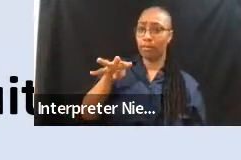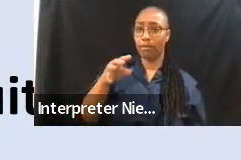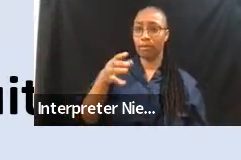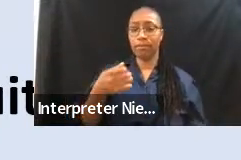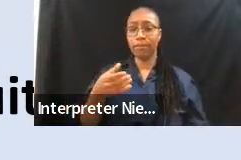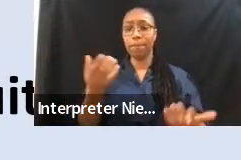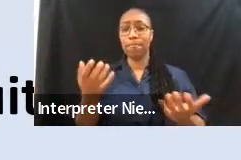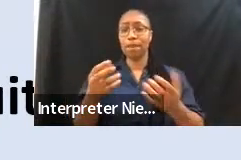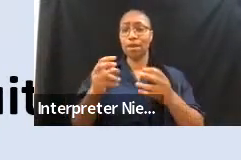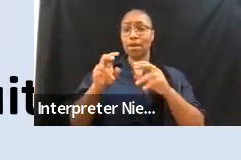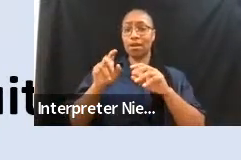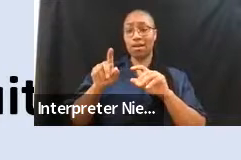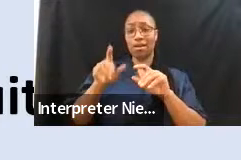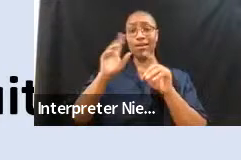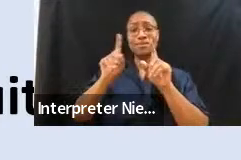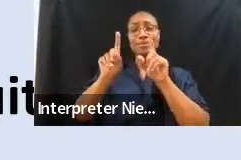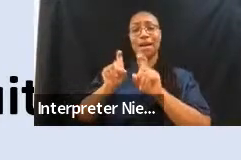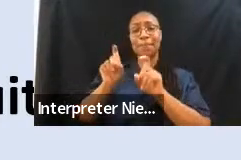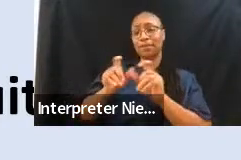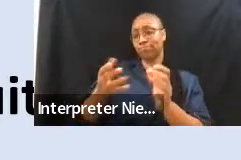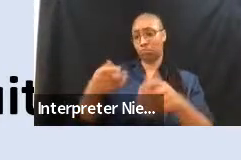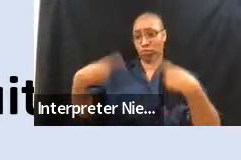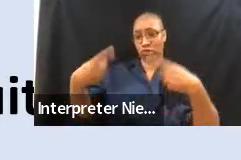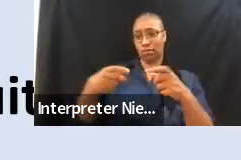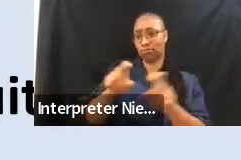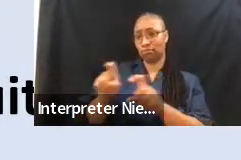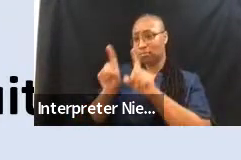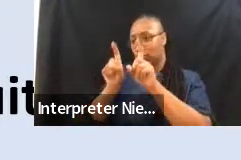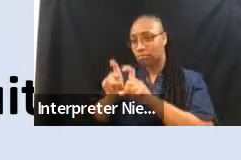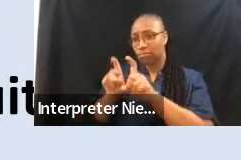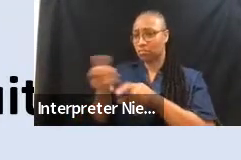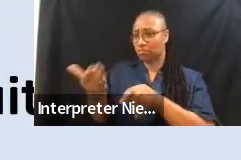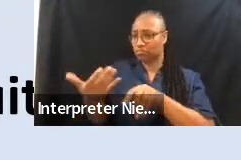an exam on a table would have been more appropriate.